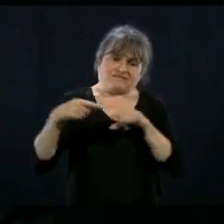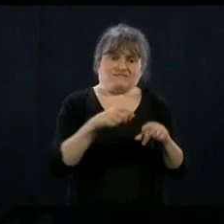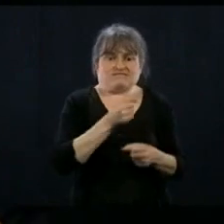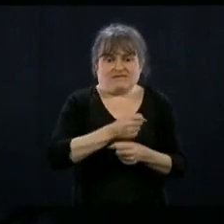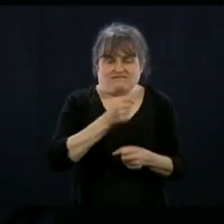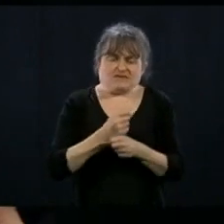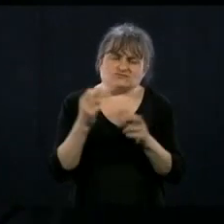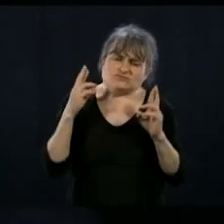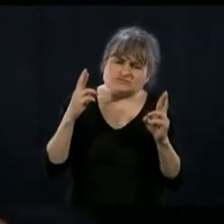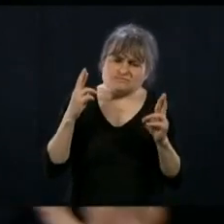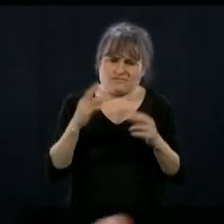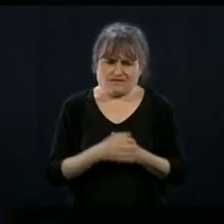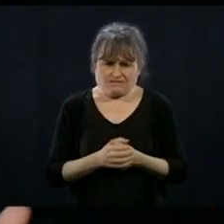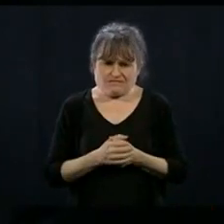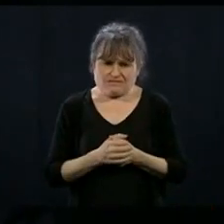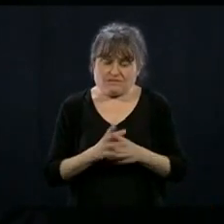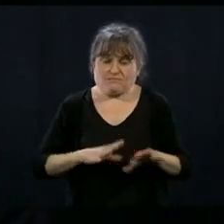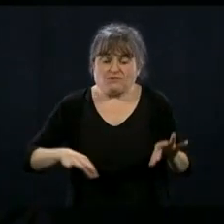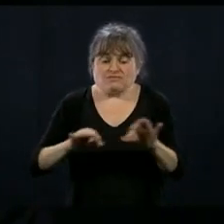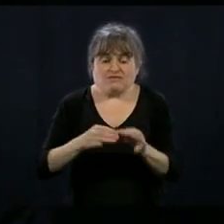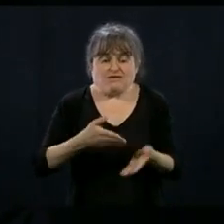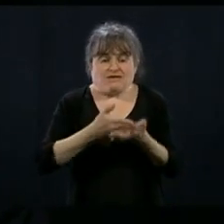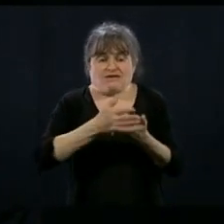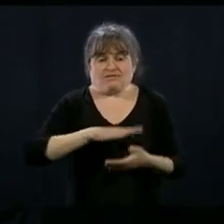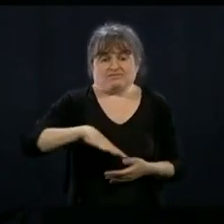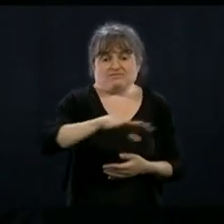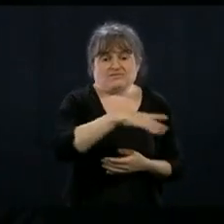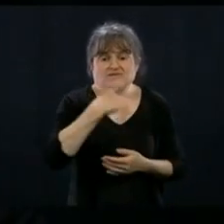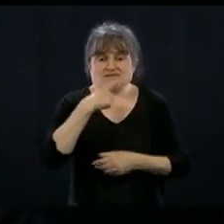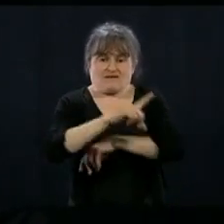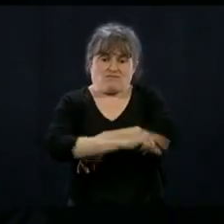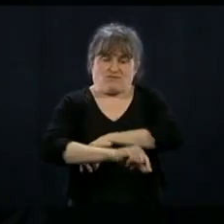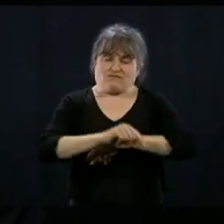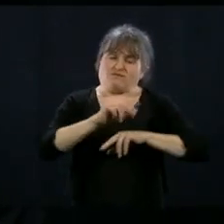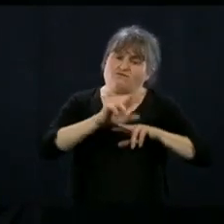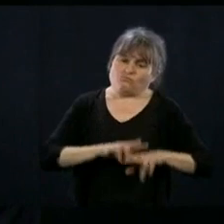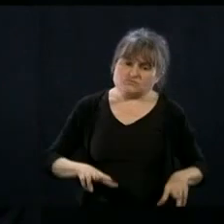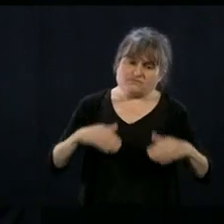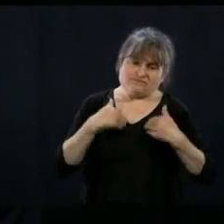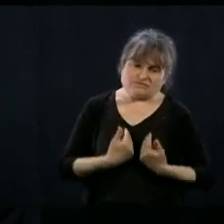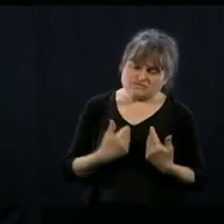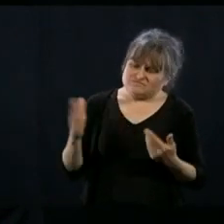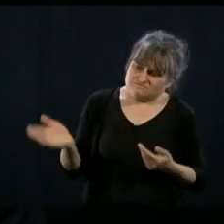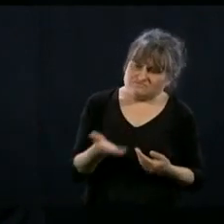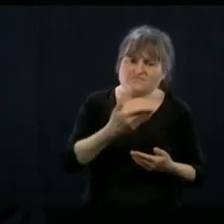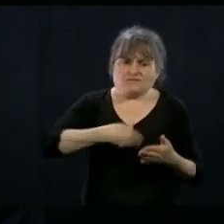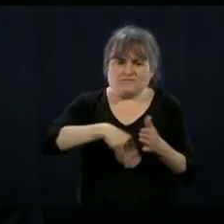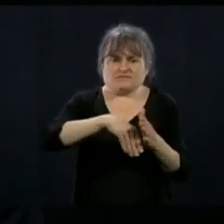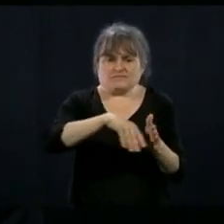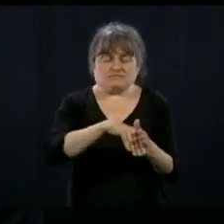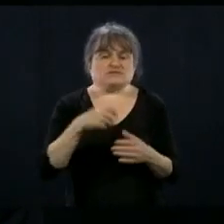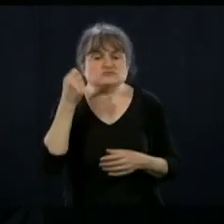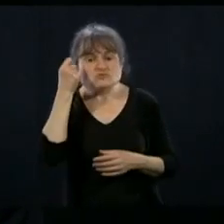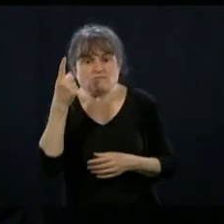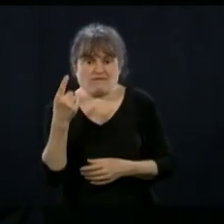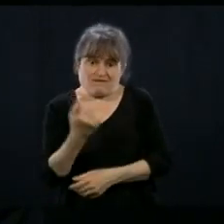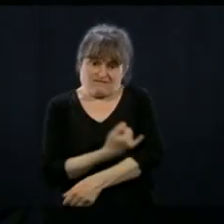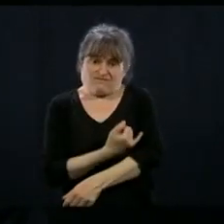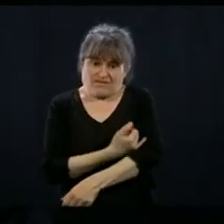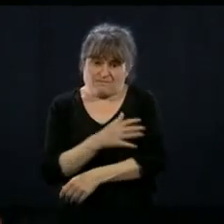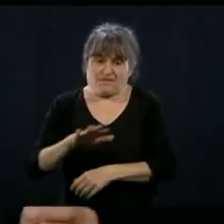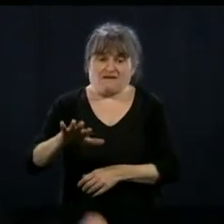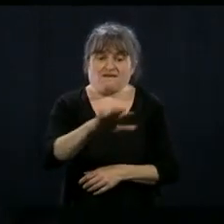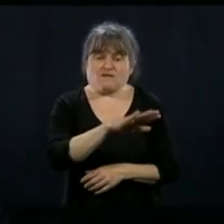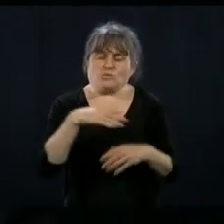that they're going to be coming back to work, and that will help the people who are working right now. But I understand very well that the nurses are